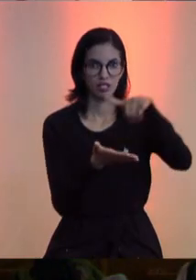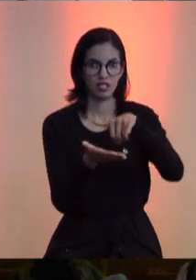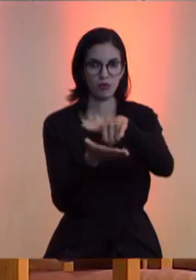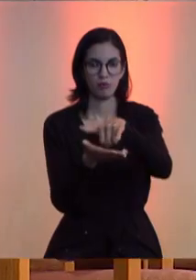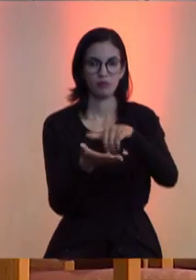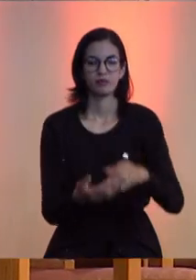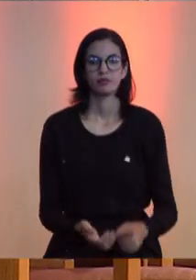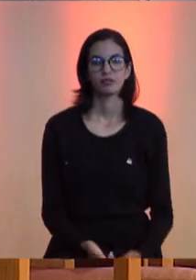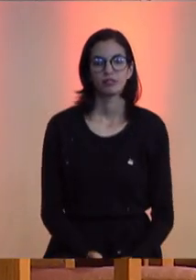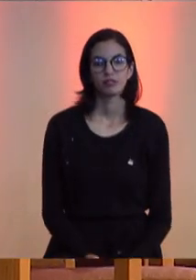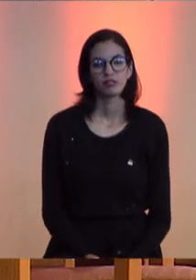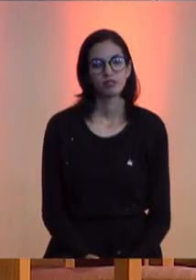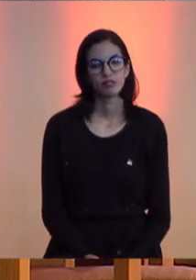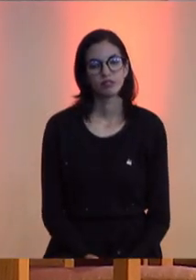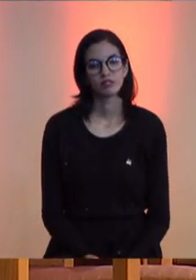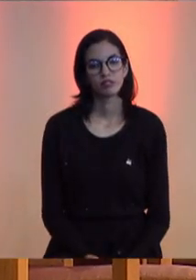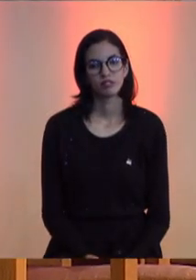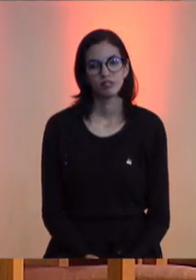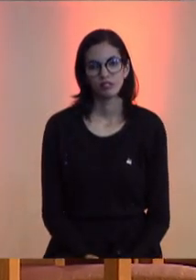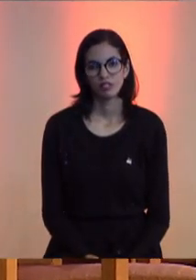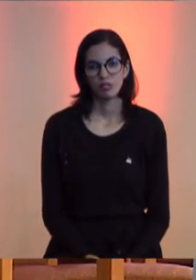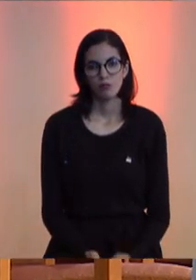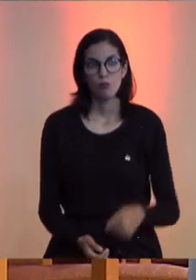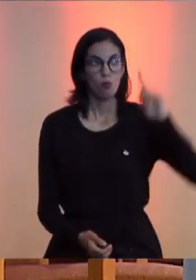of the engine of our airplane. Un